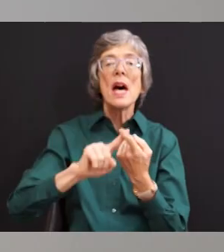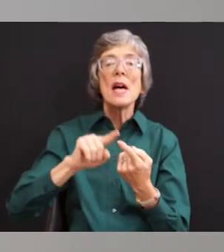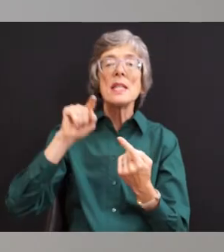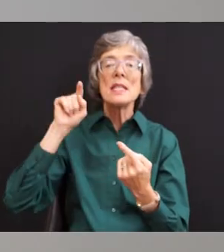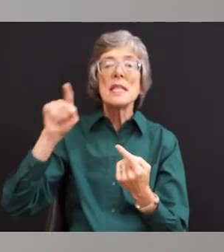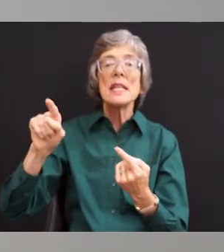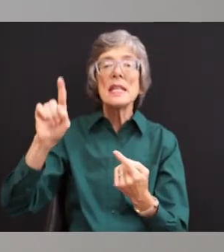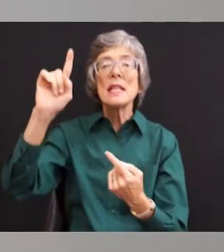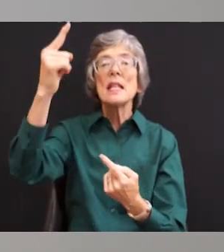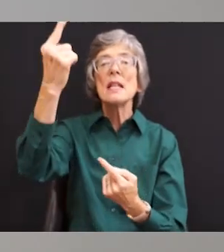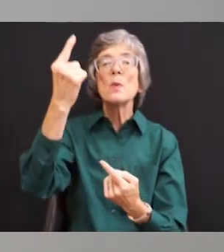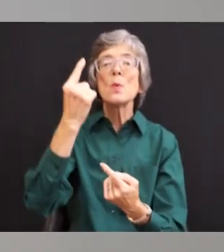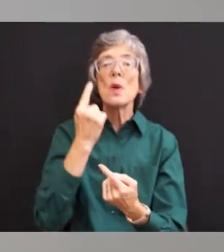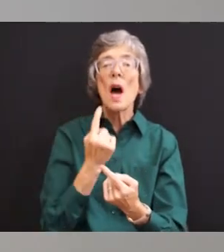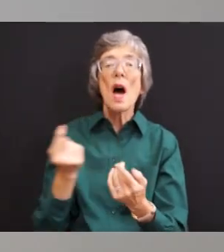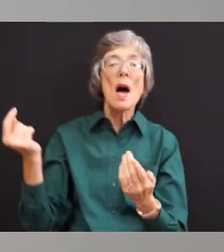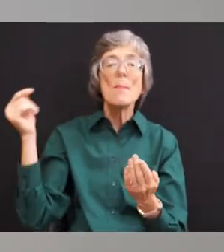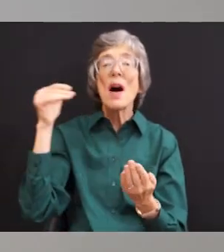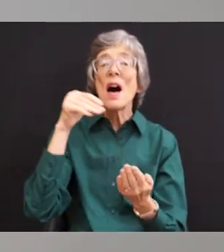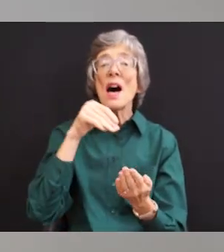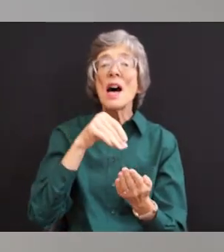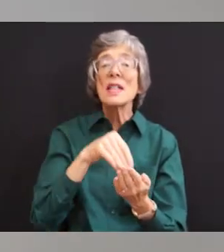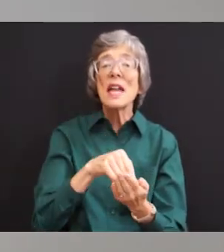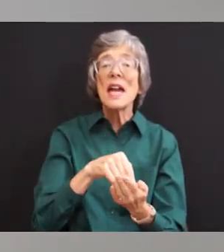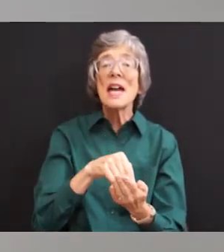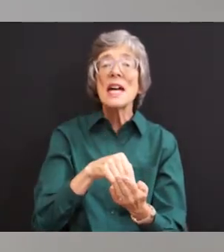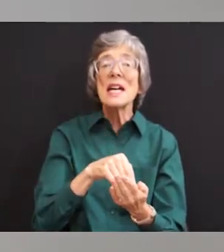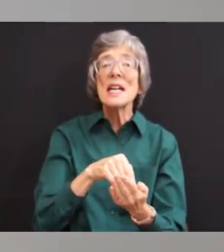Lord, until you come